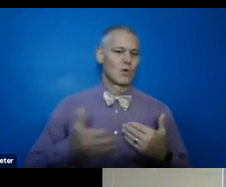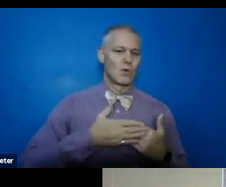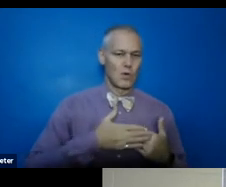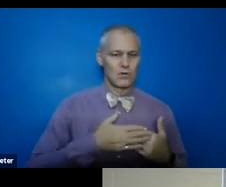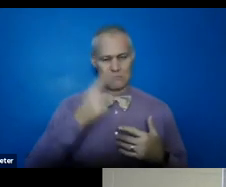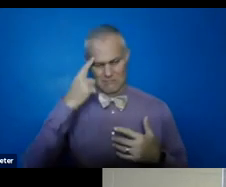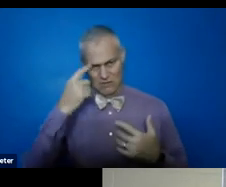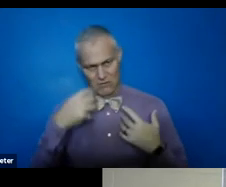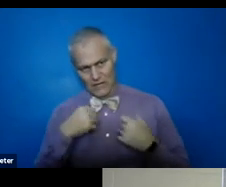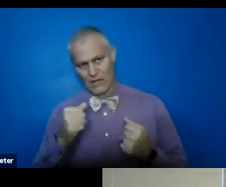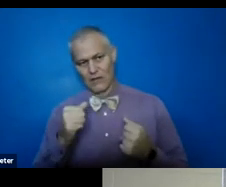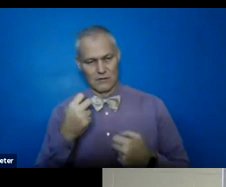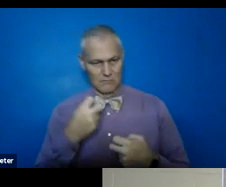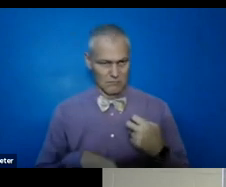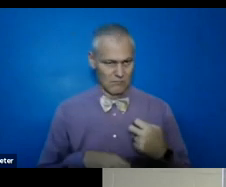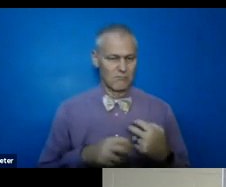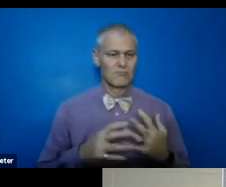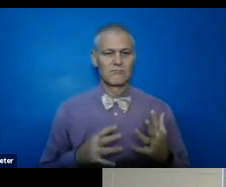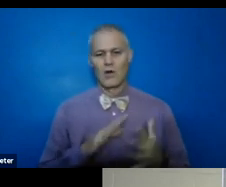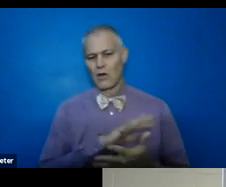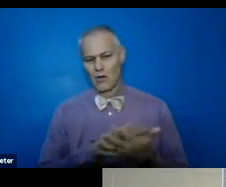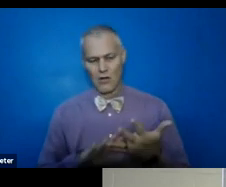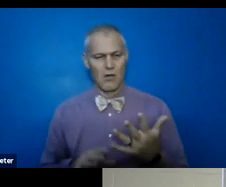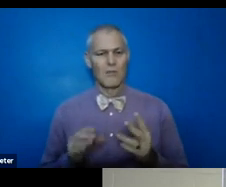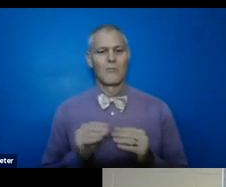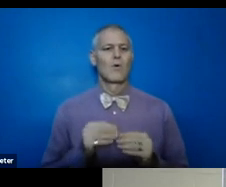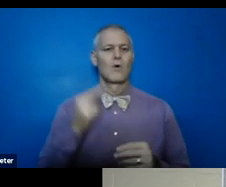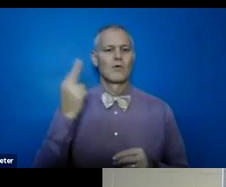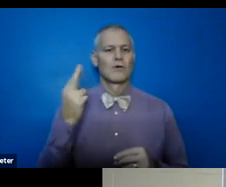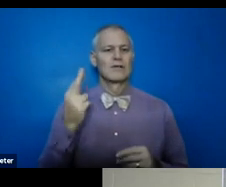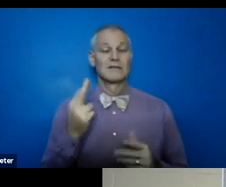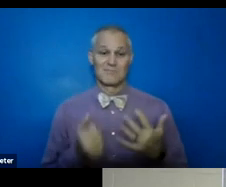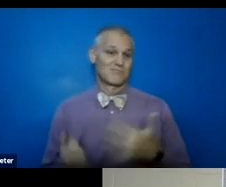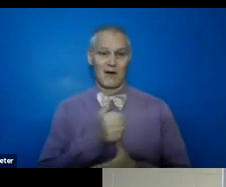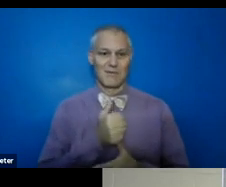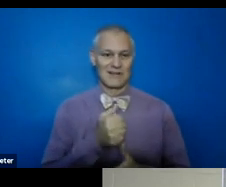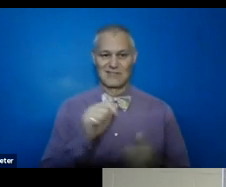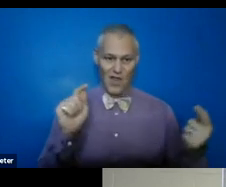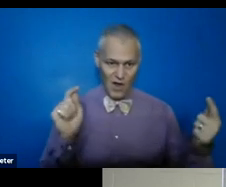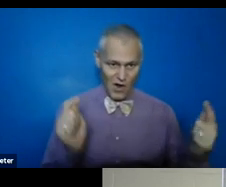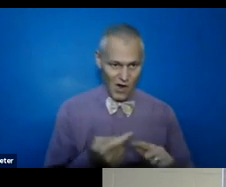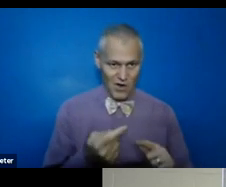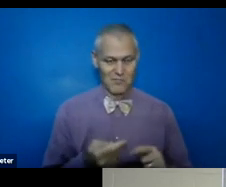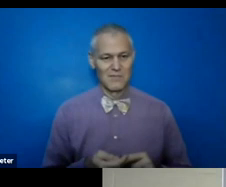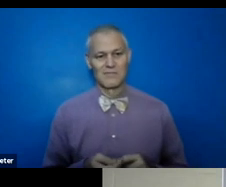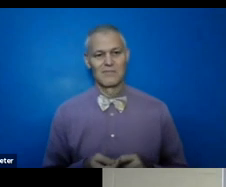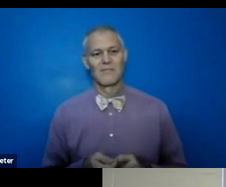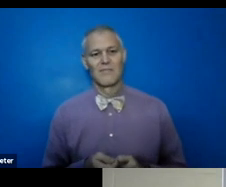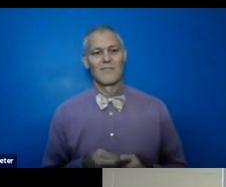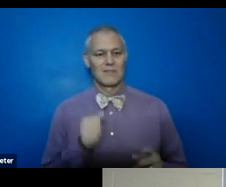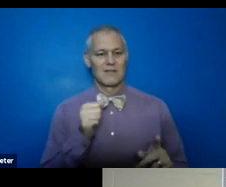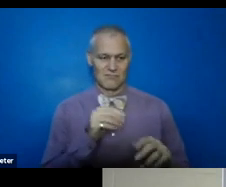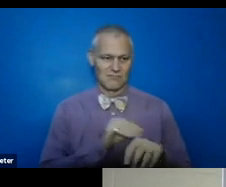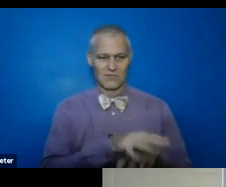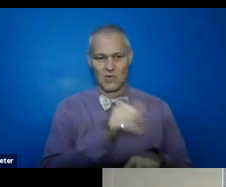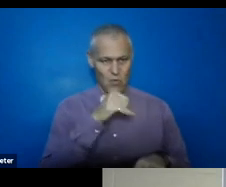health challenges and other things for men. So it's just like all the more reason, like primarily because of the harm that befalls women and others,